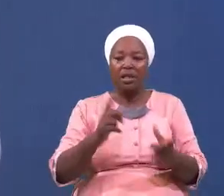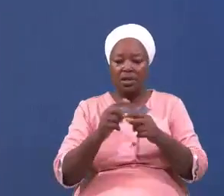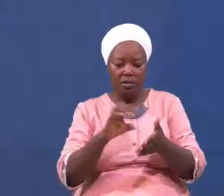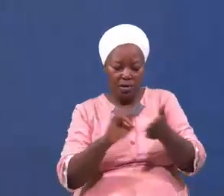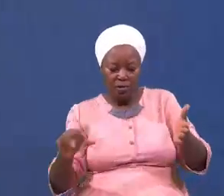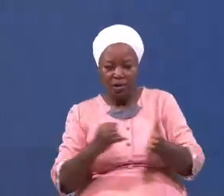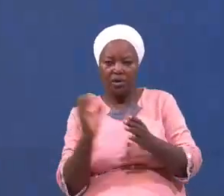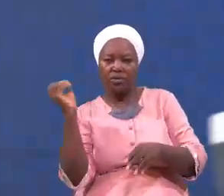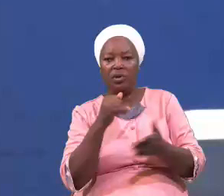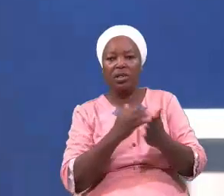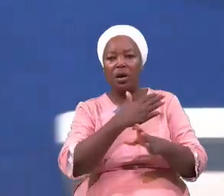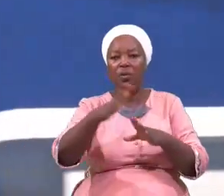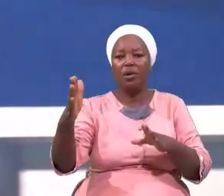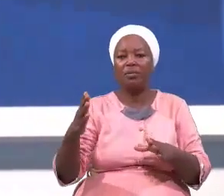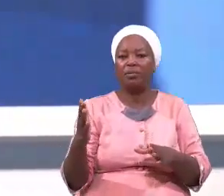away.